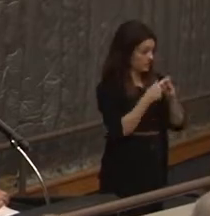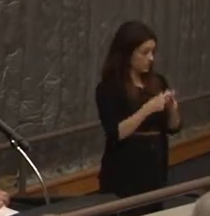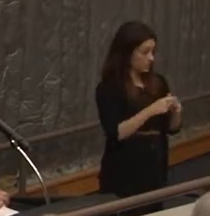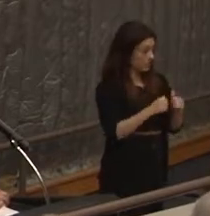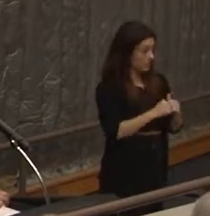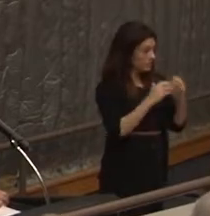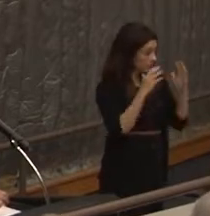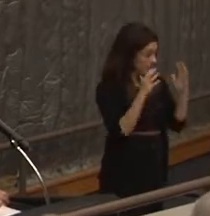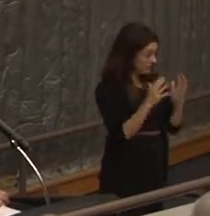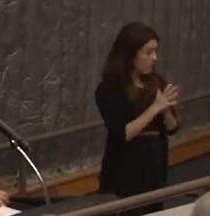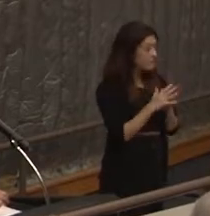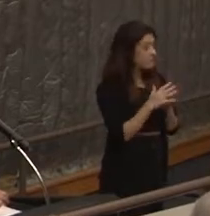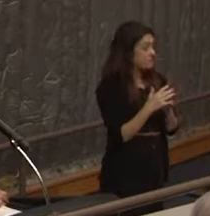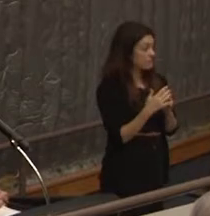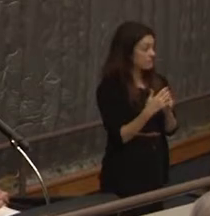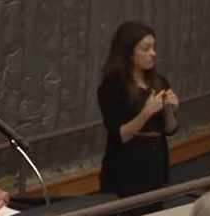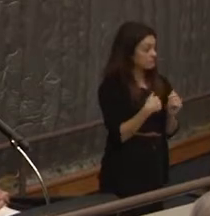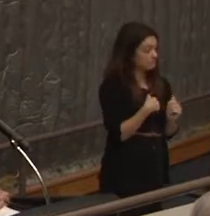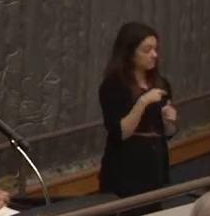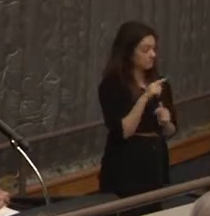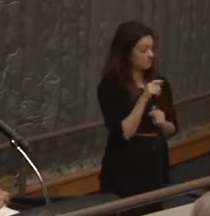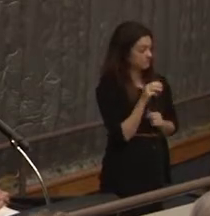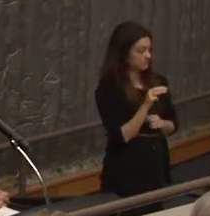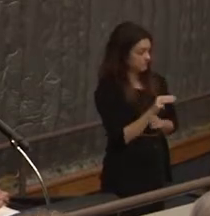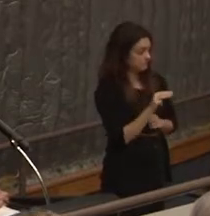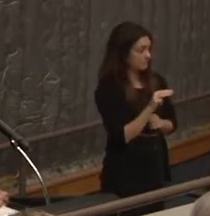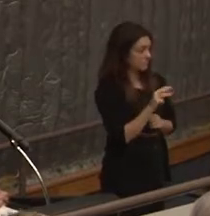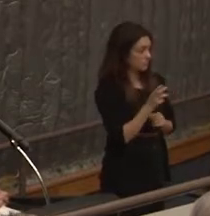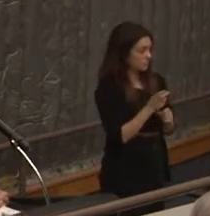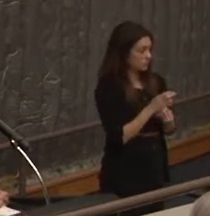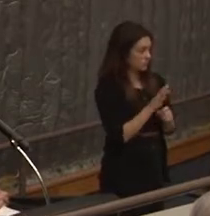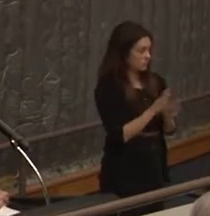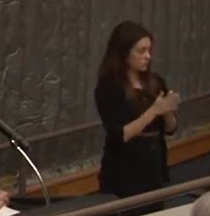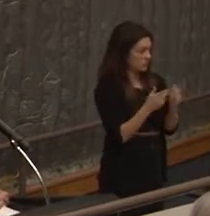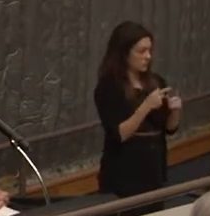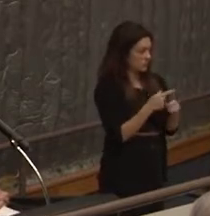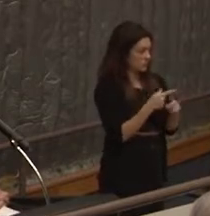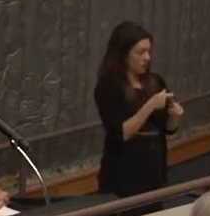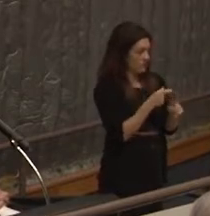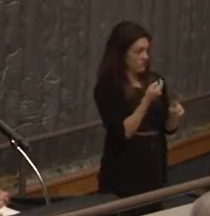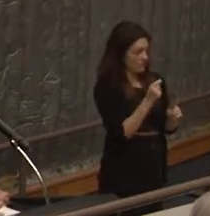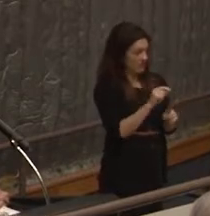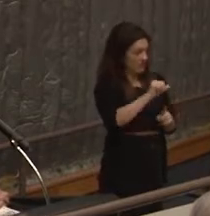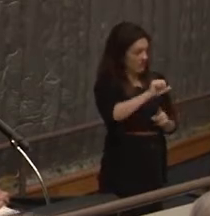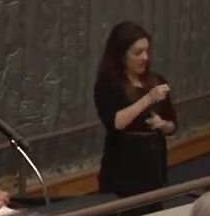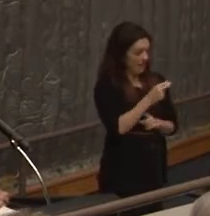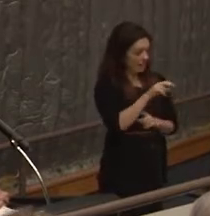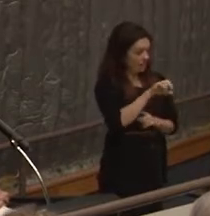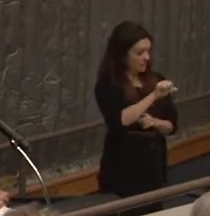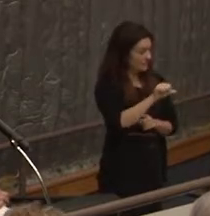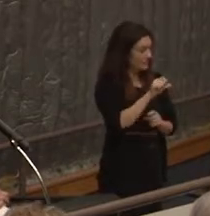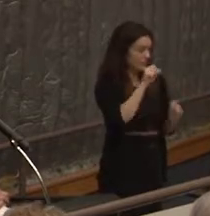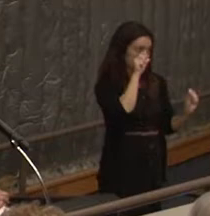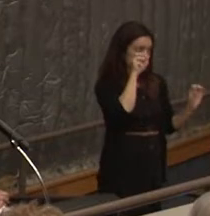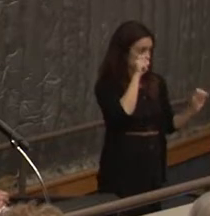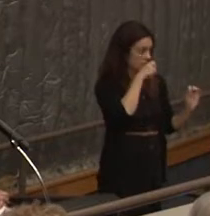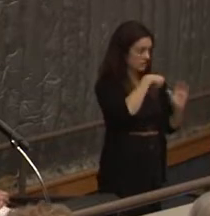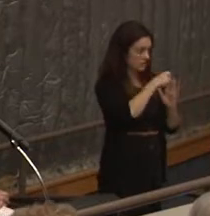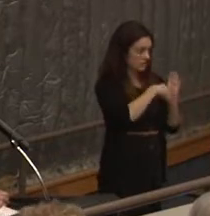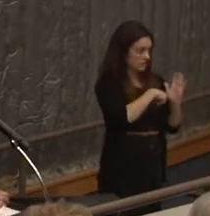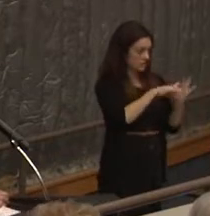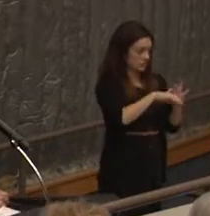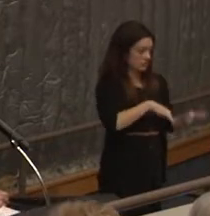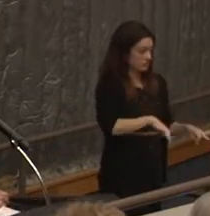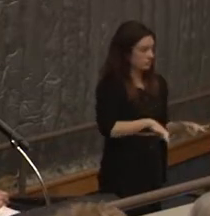Howard Tinberg and I use his book, Art from the Ashes, which is an amazing anthology. We've used it for almost the whole time, I think,